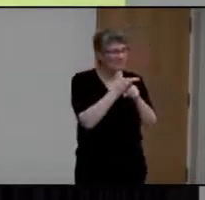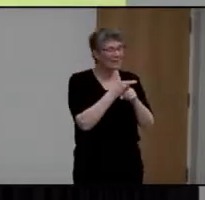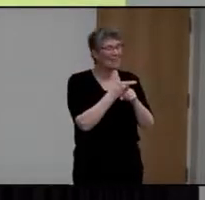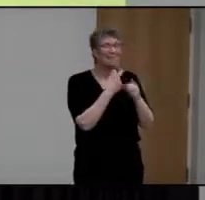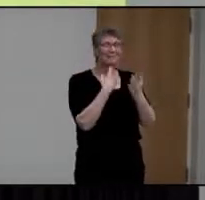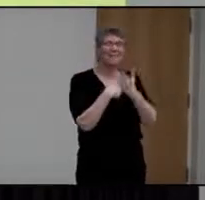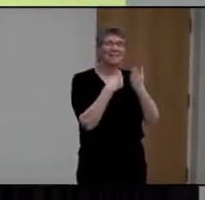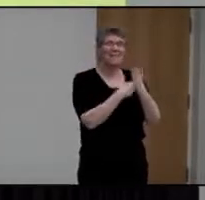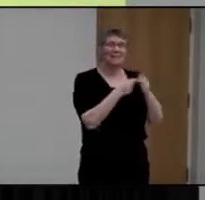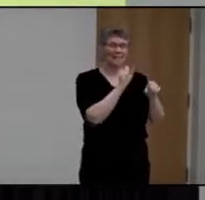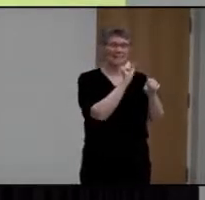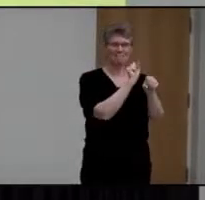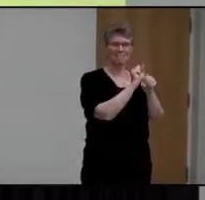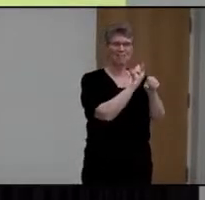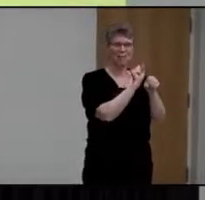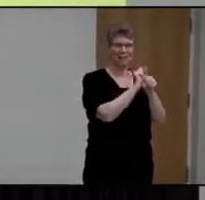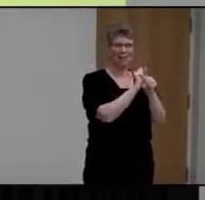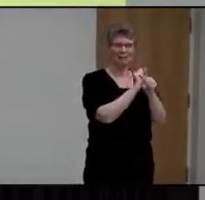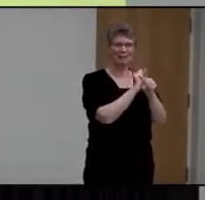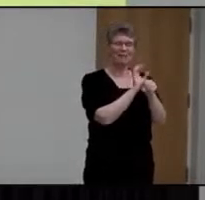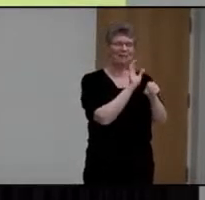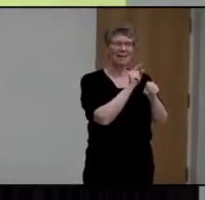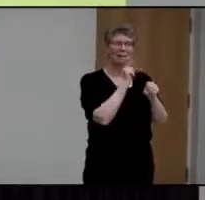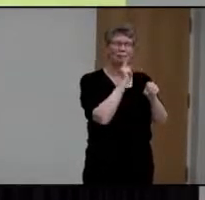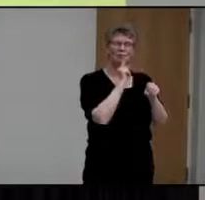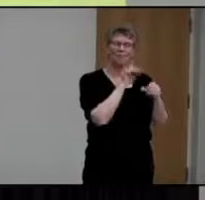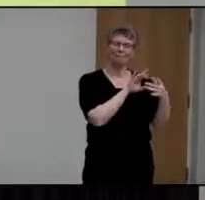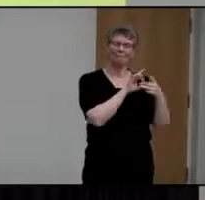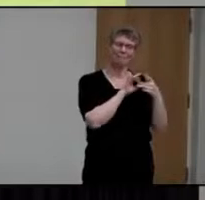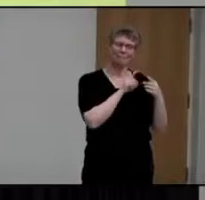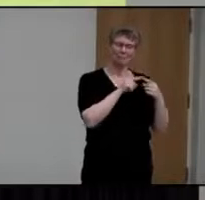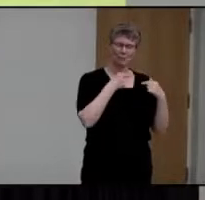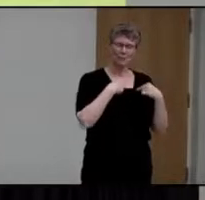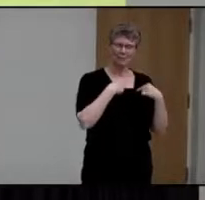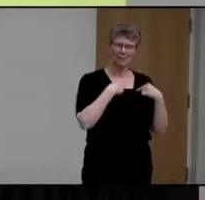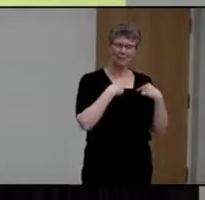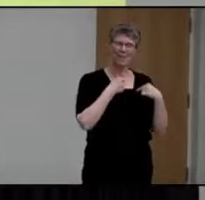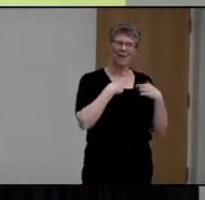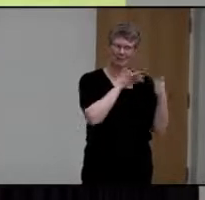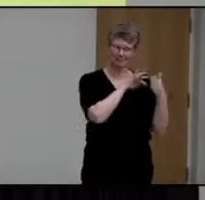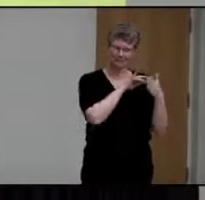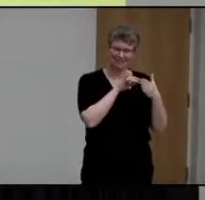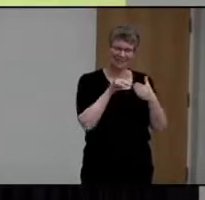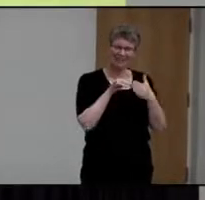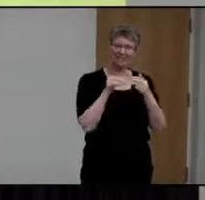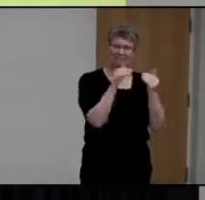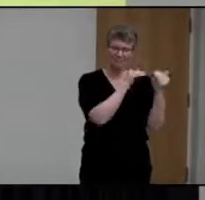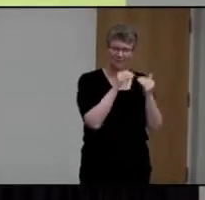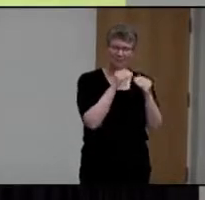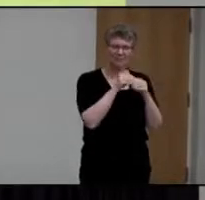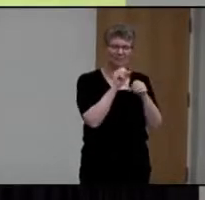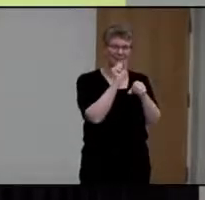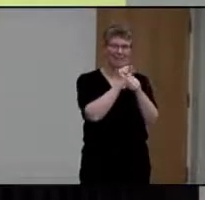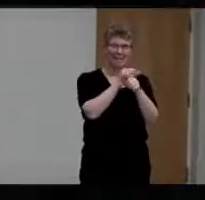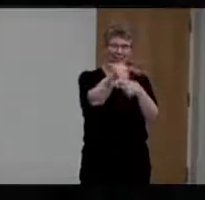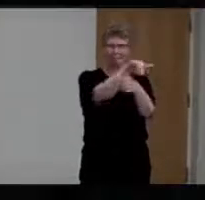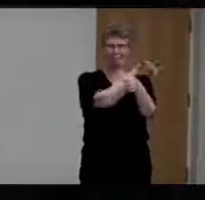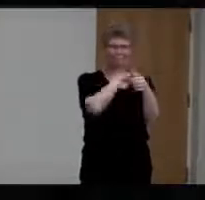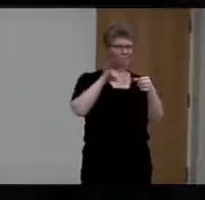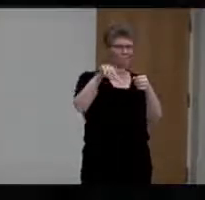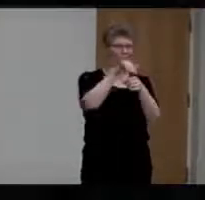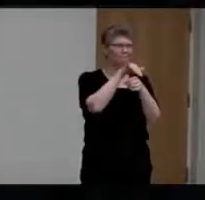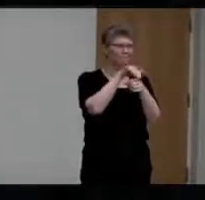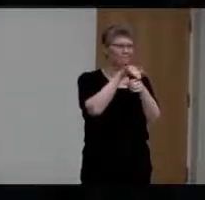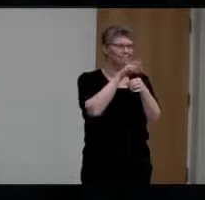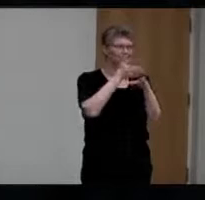near and dear to my heart, right? I'm a sociologist of work. I study inequality in the labor market. And that is a key site where we're